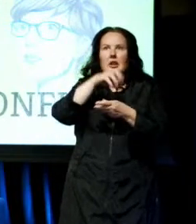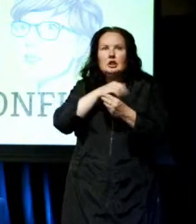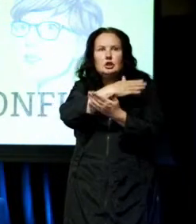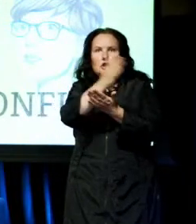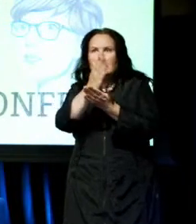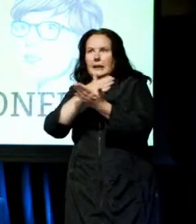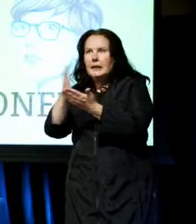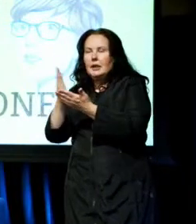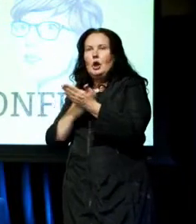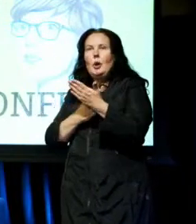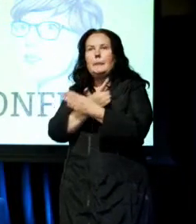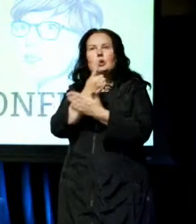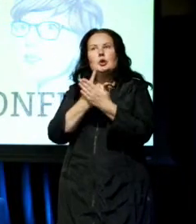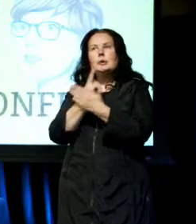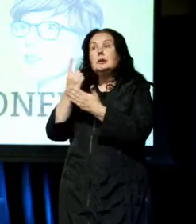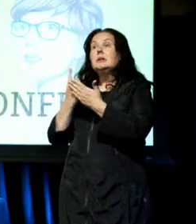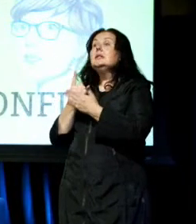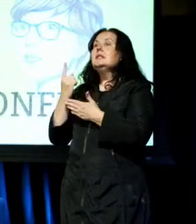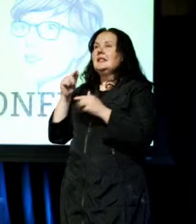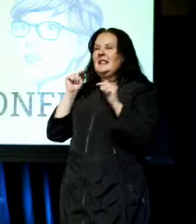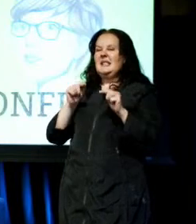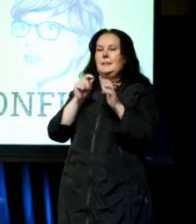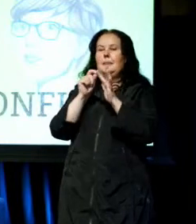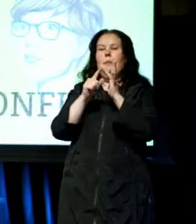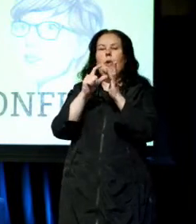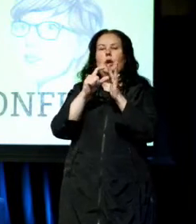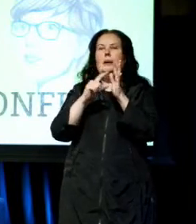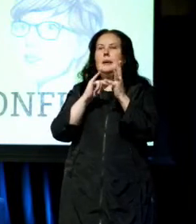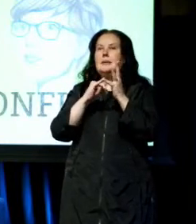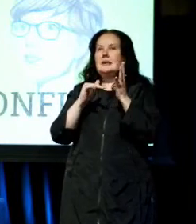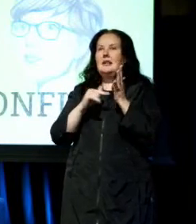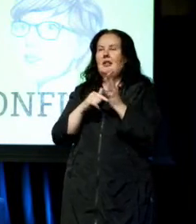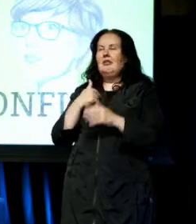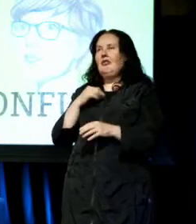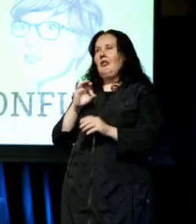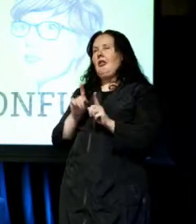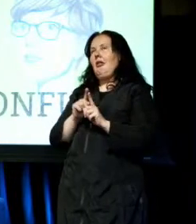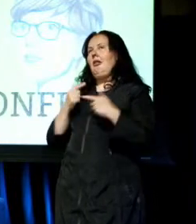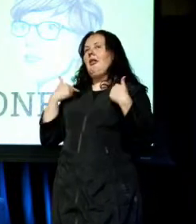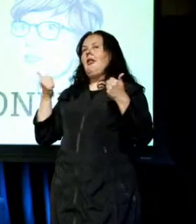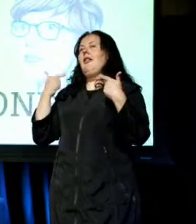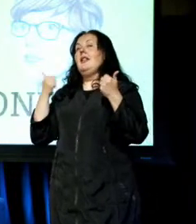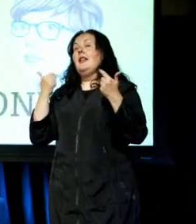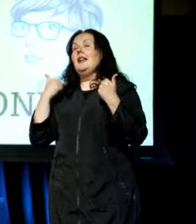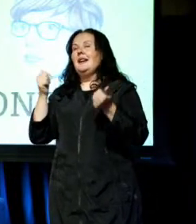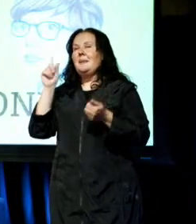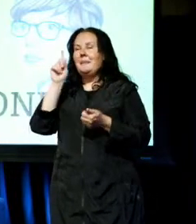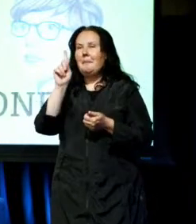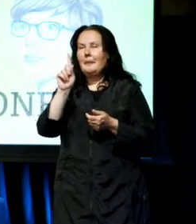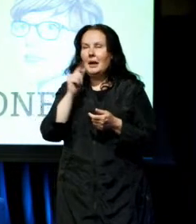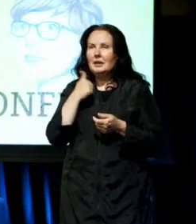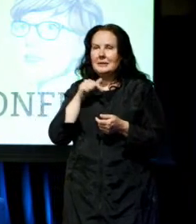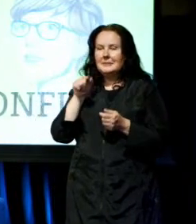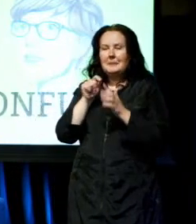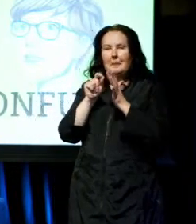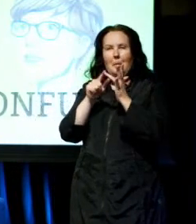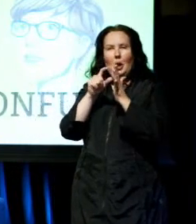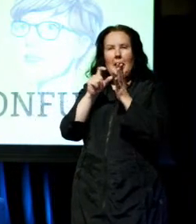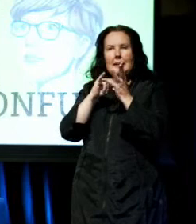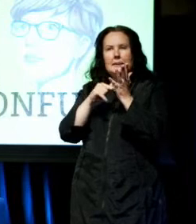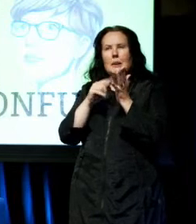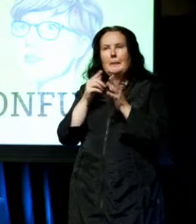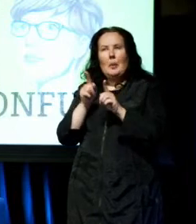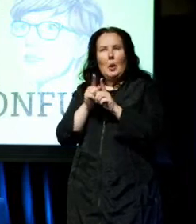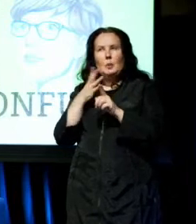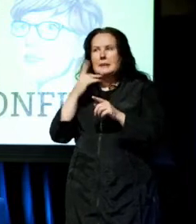of opportunities. And this podcast has been a lot of, not to, like, brag, but, like, this podcast has been, like, I wanted to see more platforms for